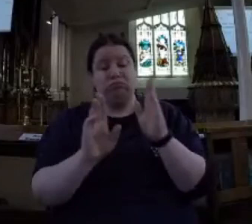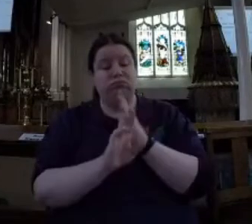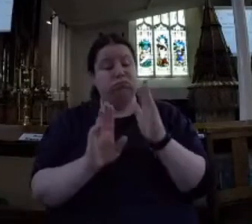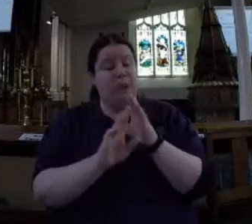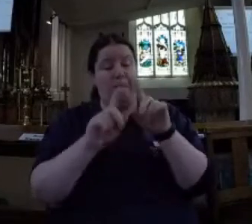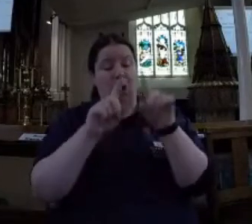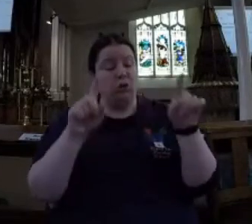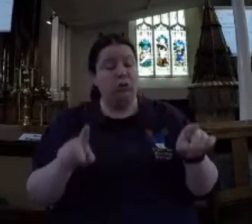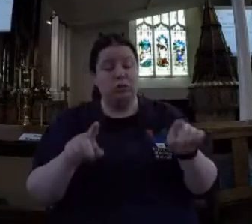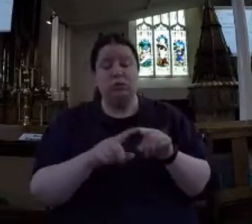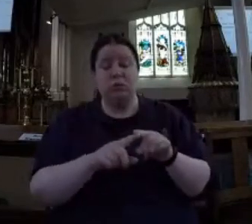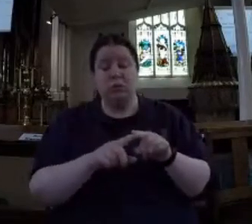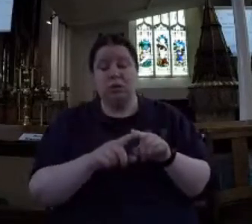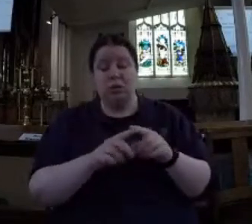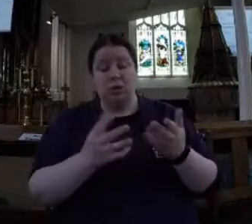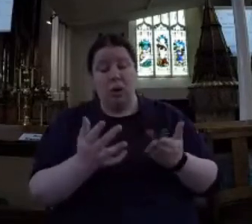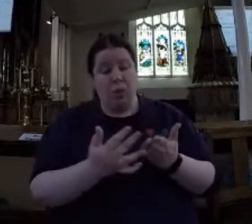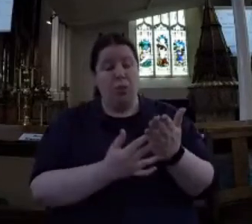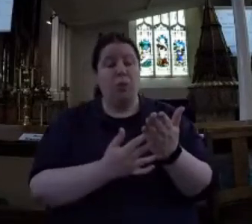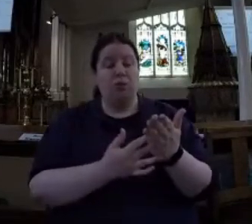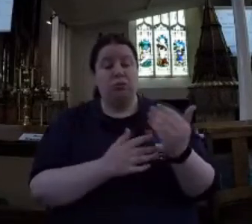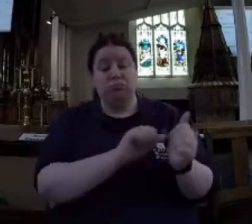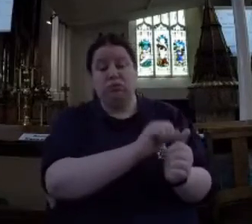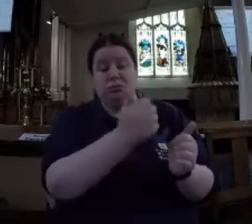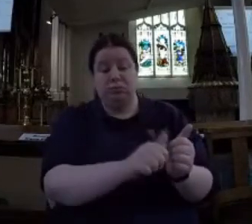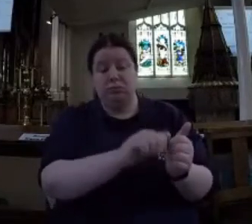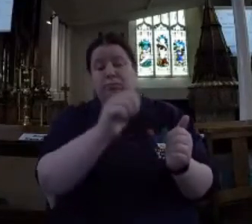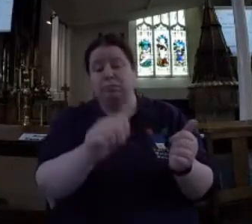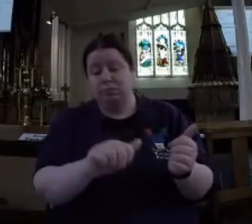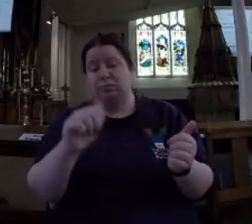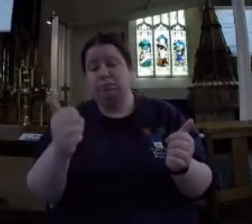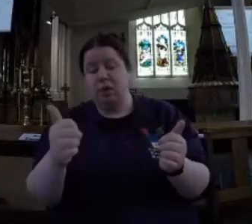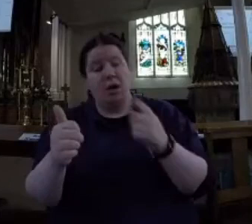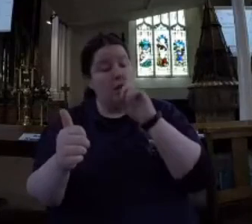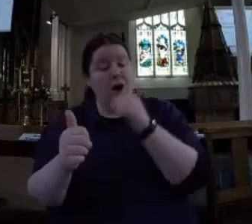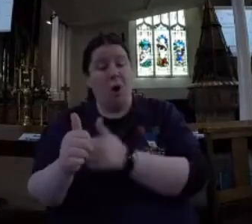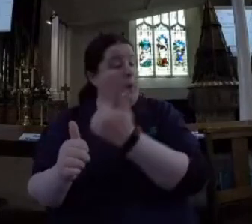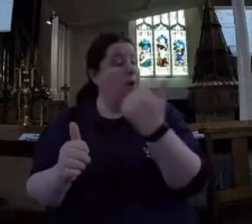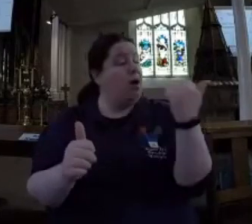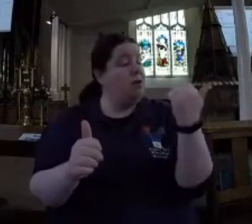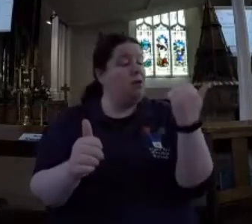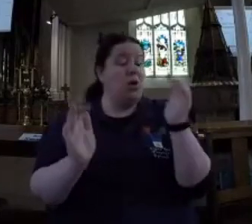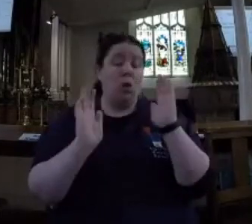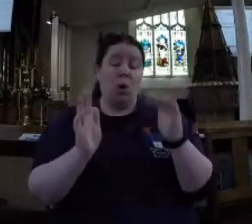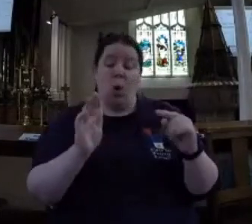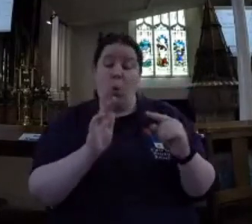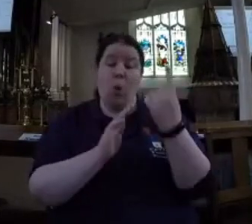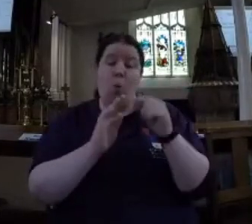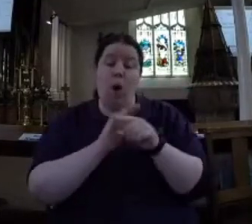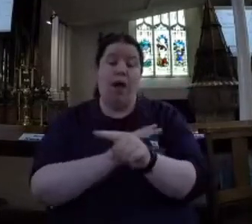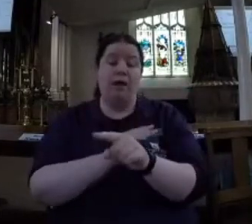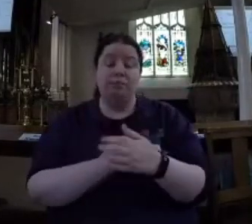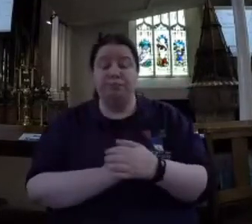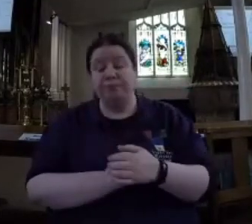square. And we go through that square every day. There is no back door. You can't go back.